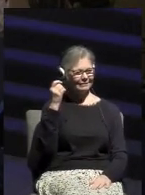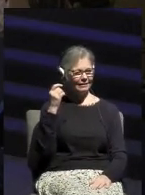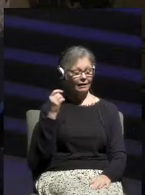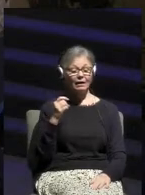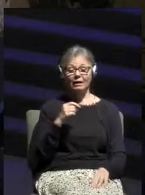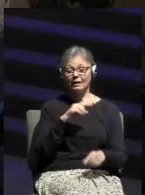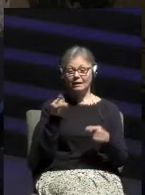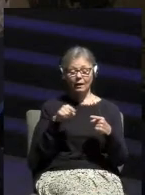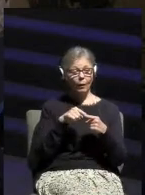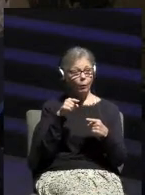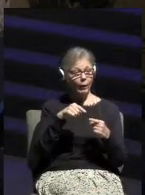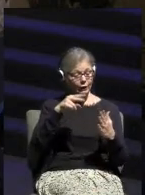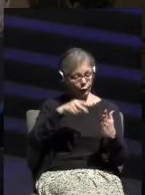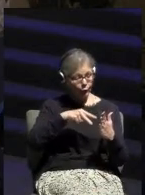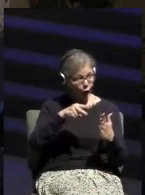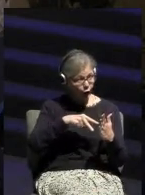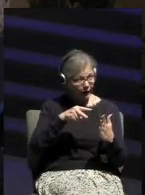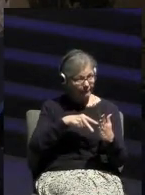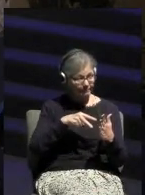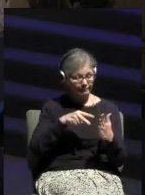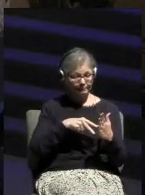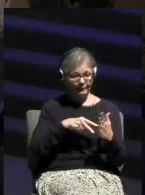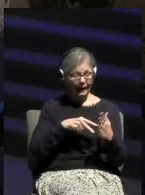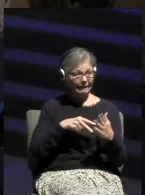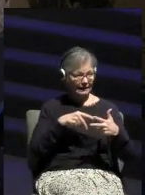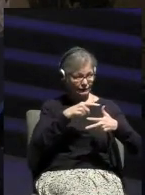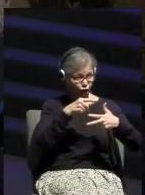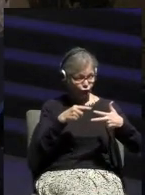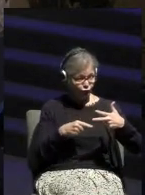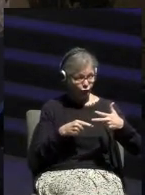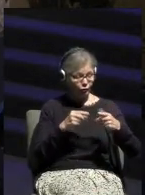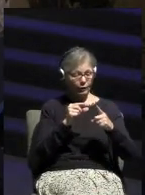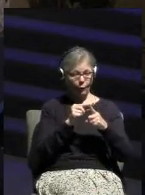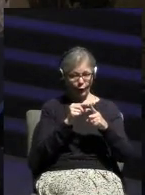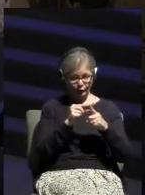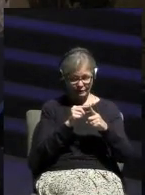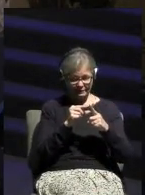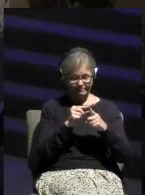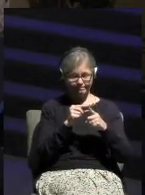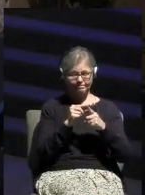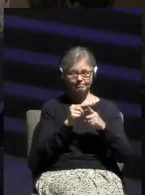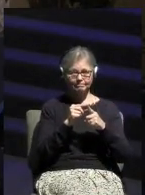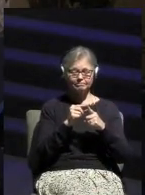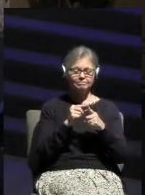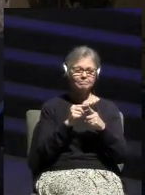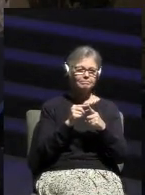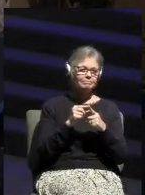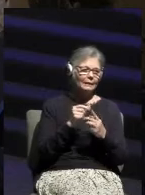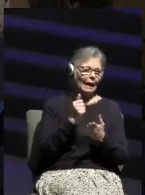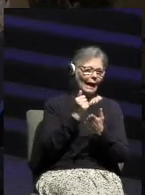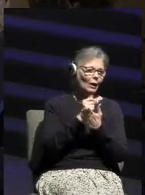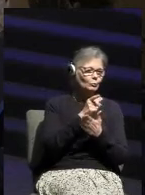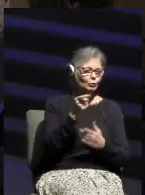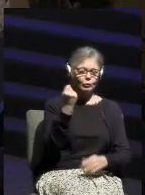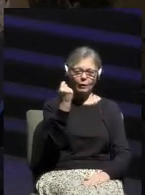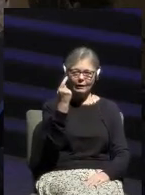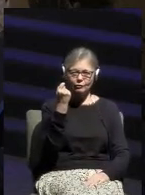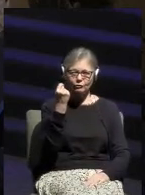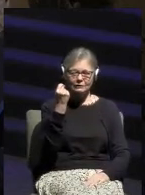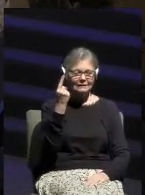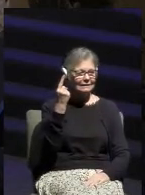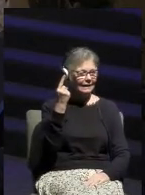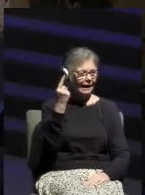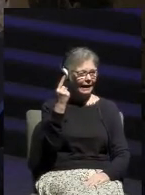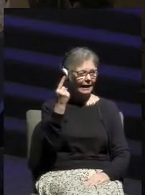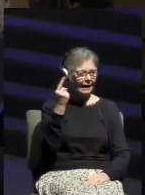But when we are looking at these literary devices that are used in order to promote who